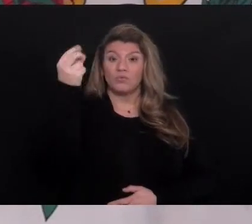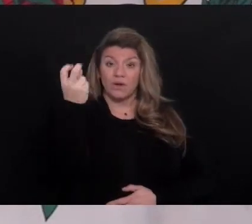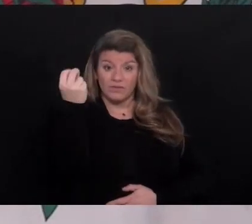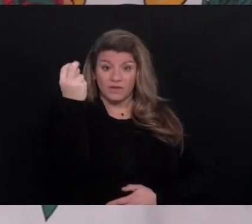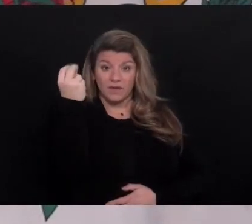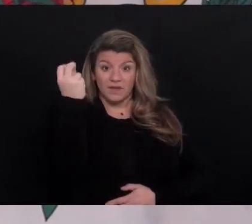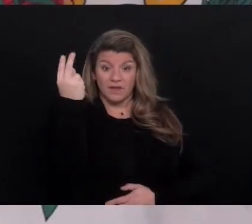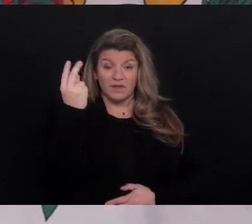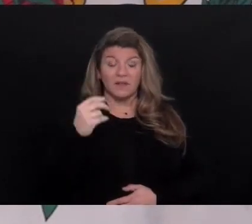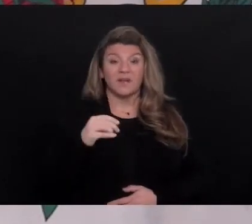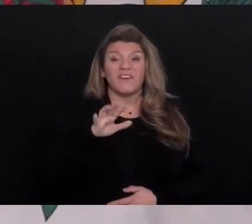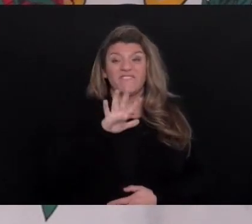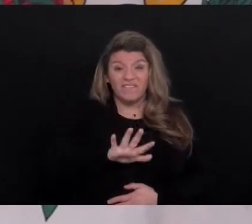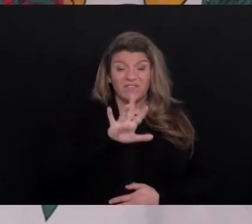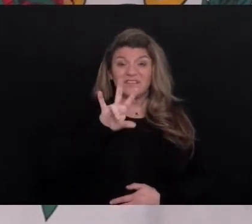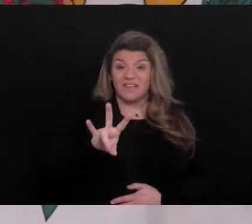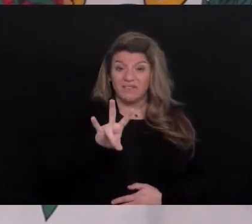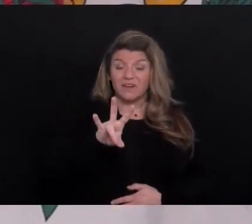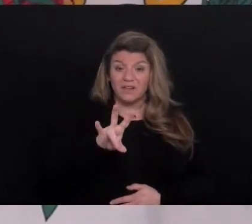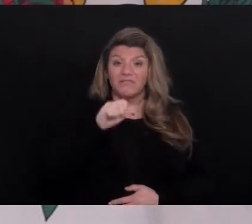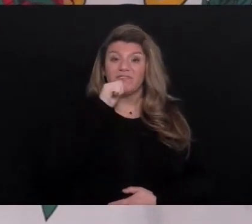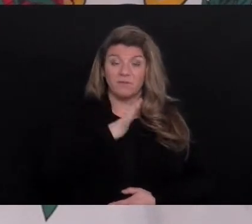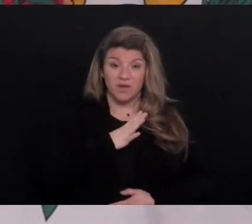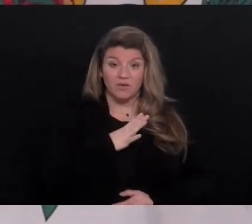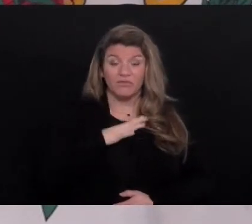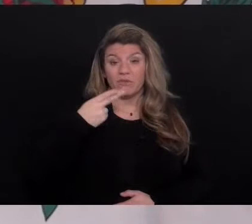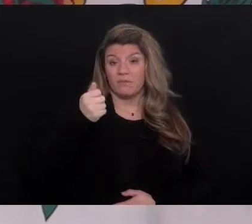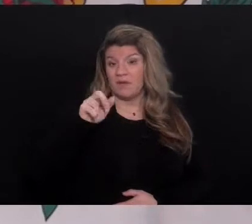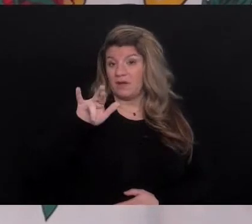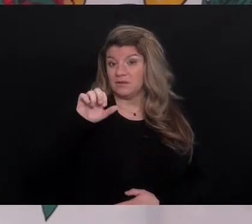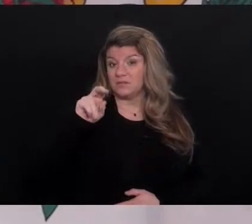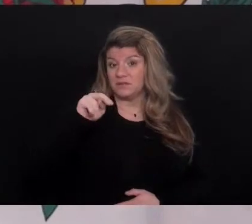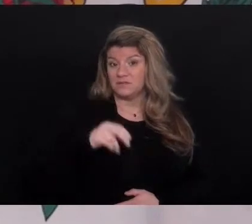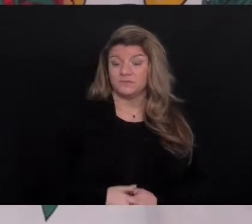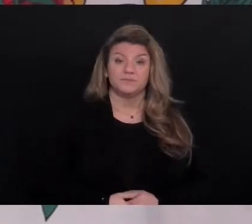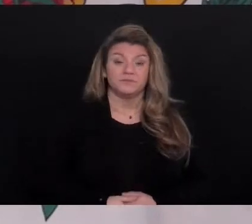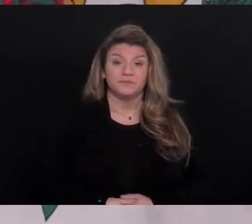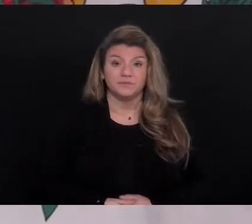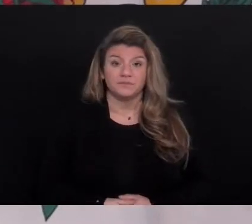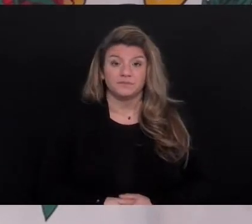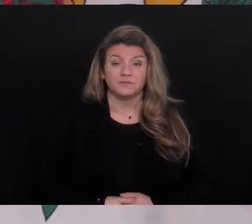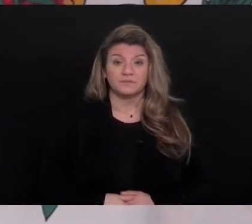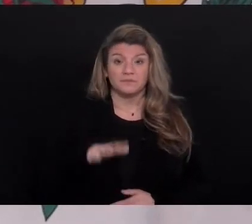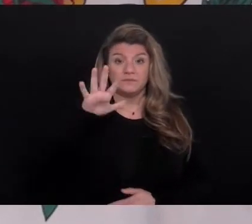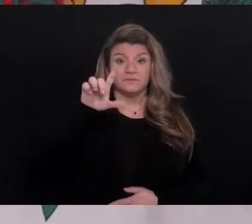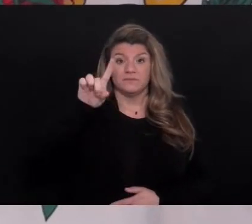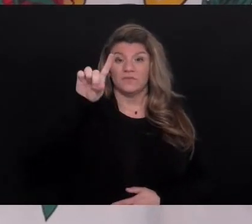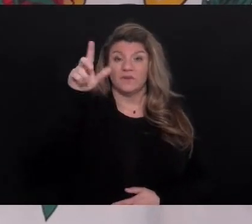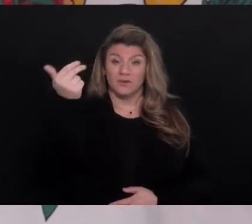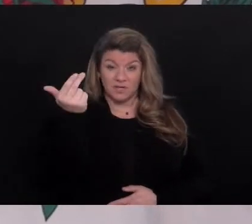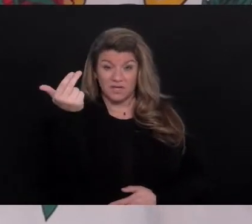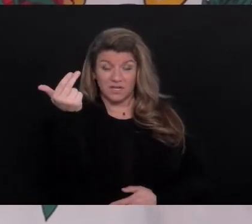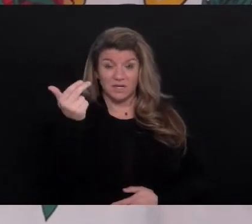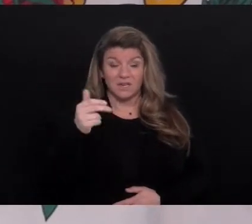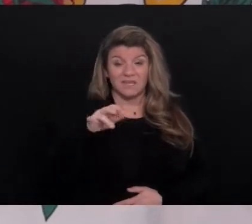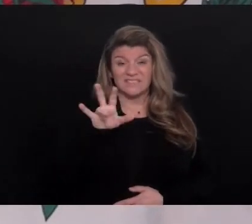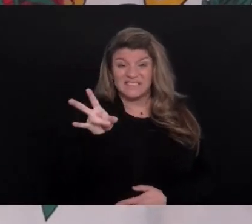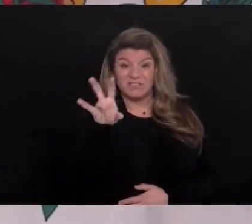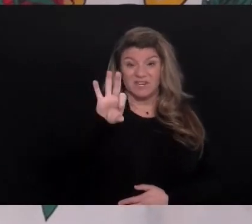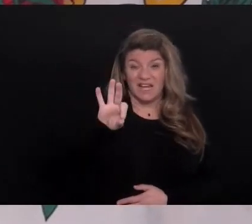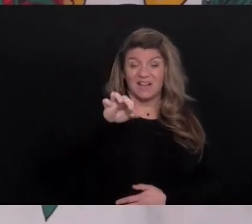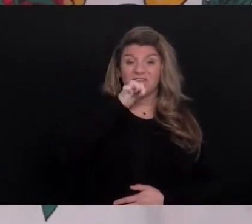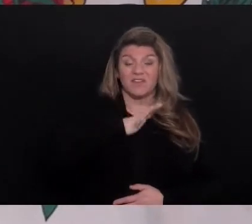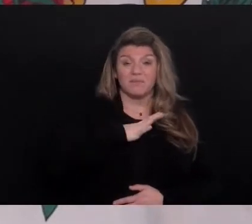5,112th death is a 57-year-old female from Harrison County. The 5,113th death is a